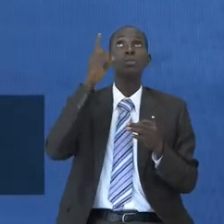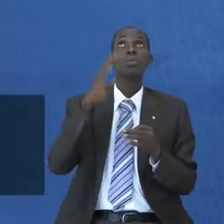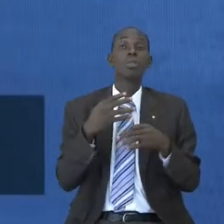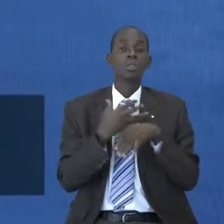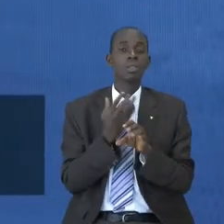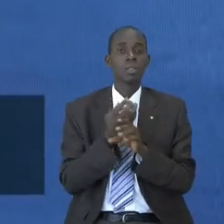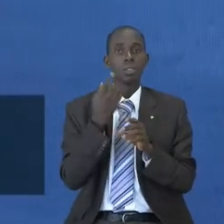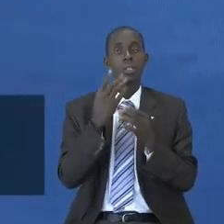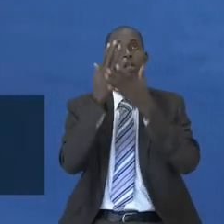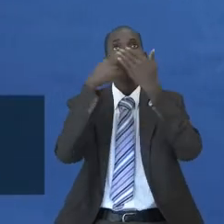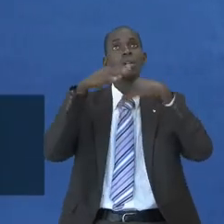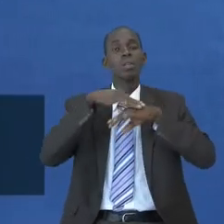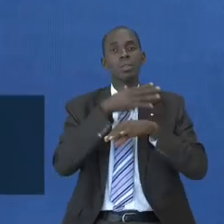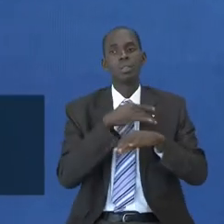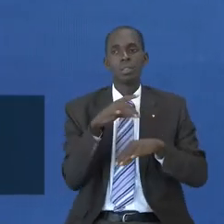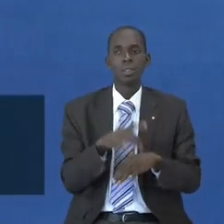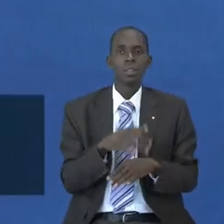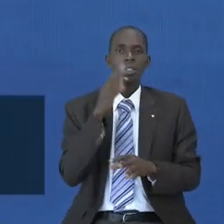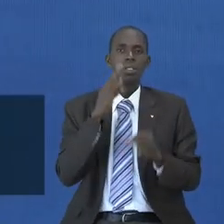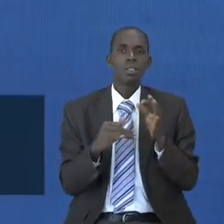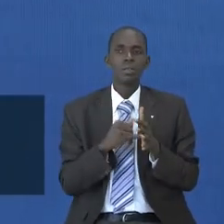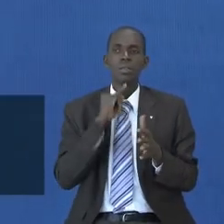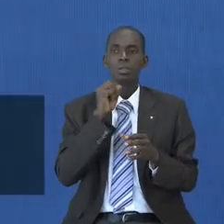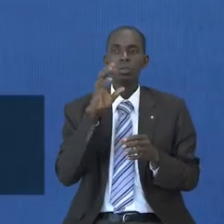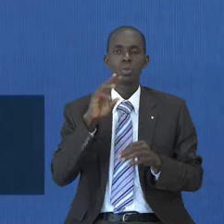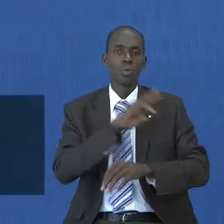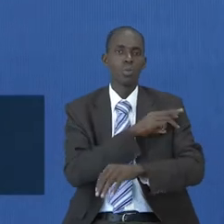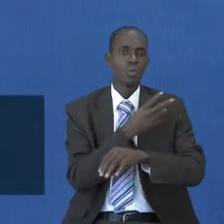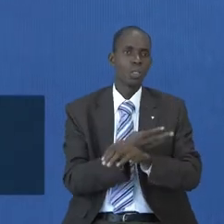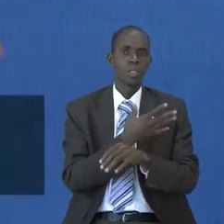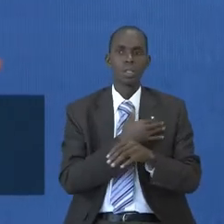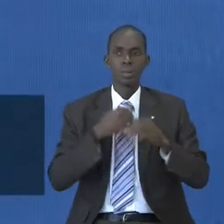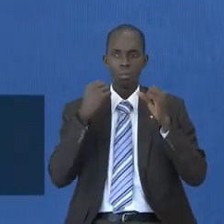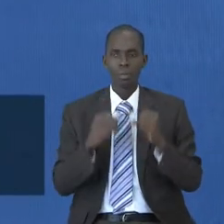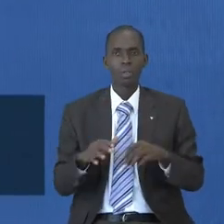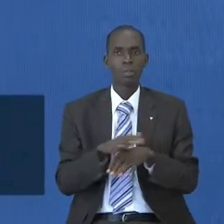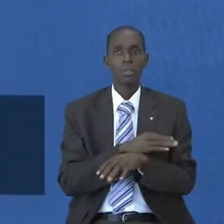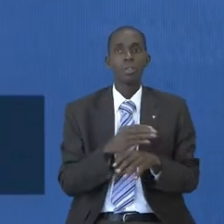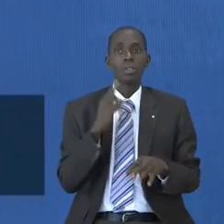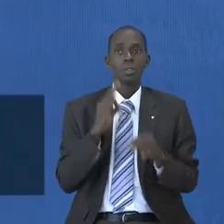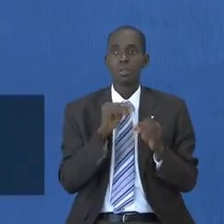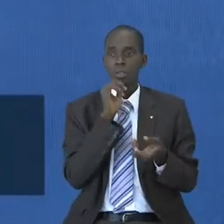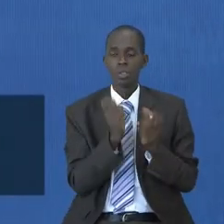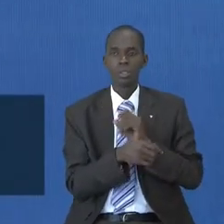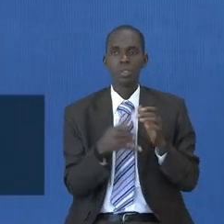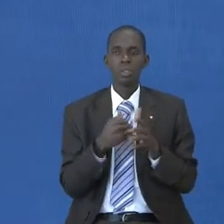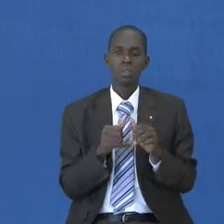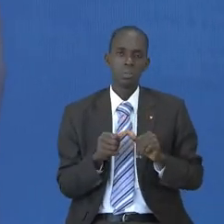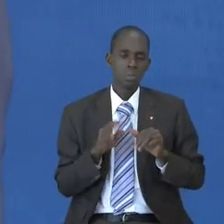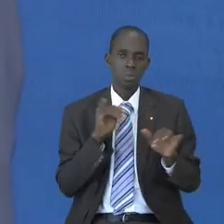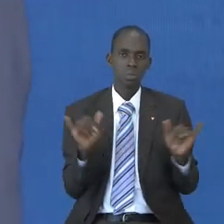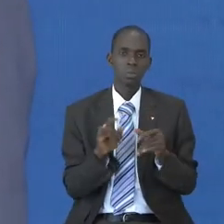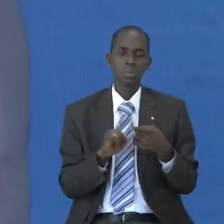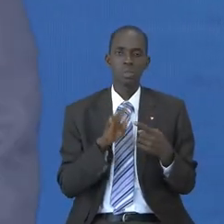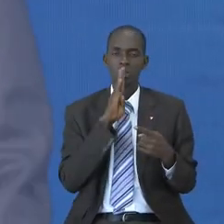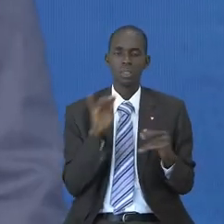heavens and the earth, if he's so mighty and so powerful, and he's not changing, he remains the same, if he had the